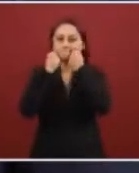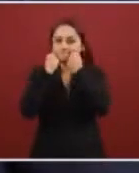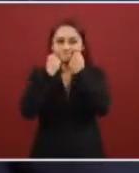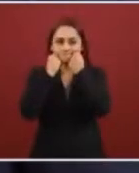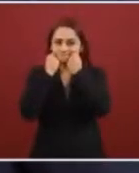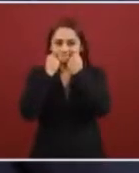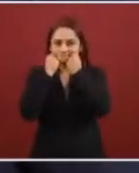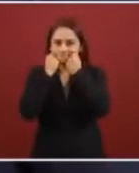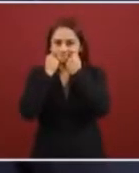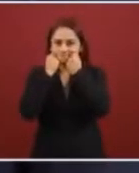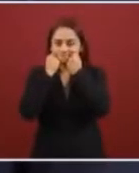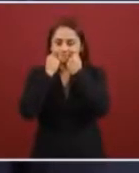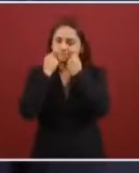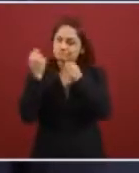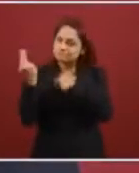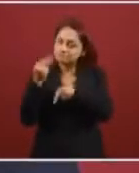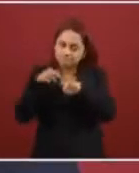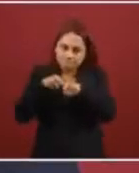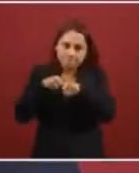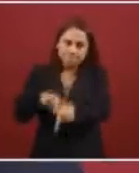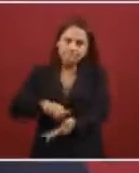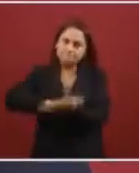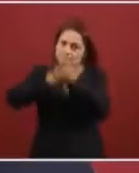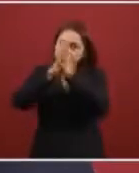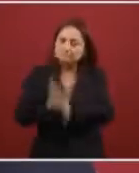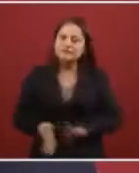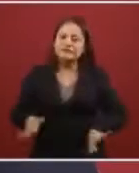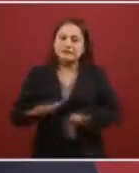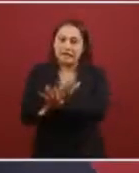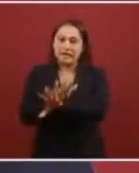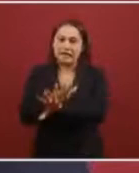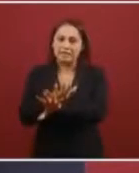What are we struggling for? Yo siempre